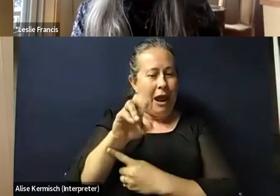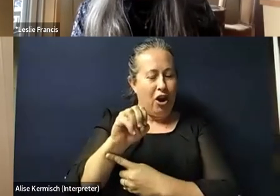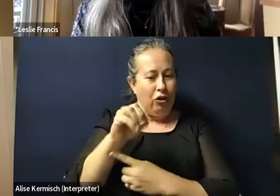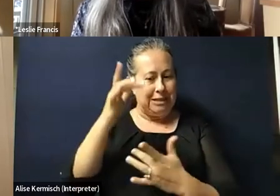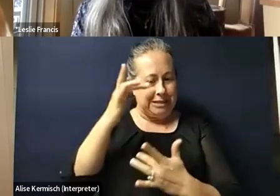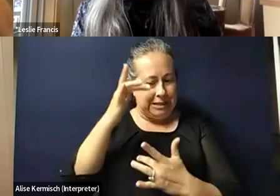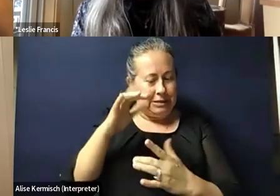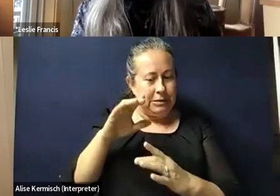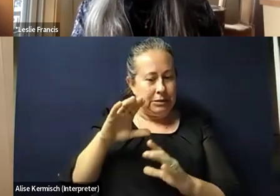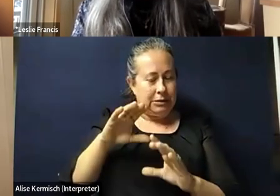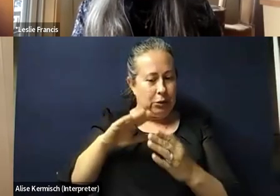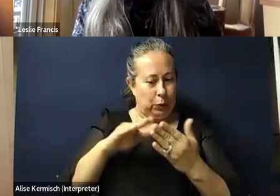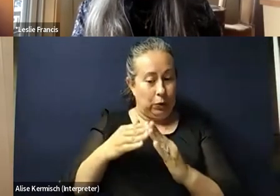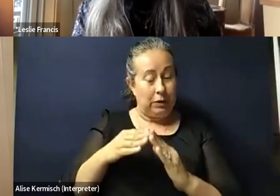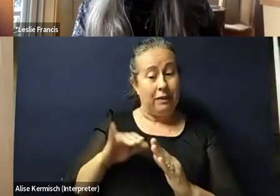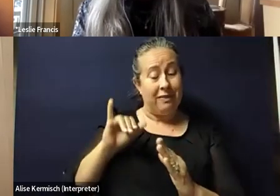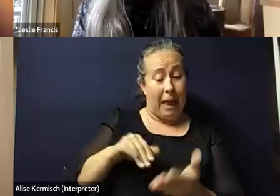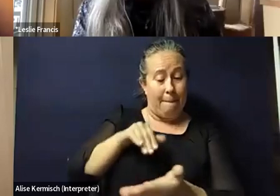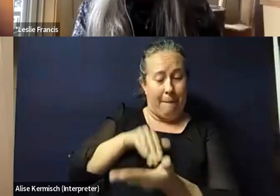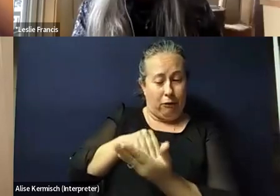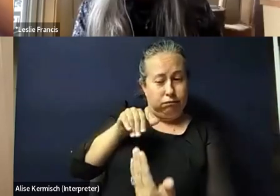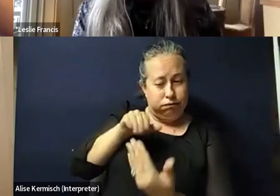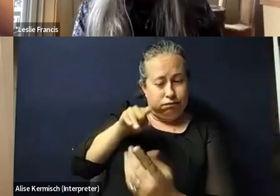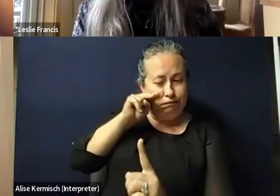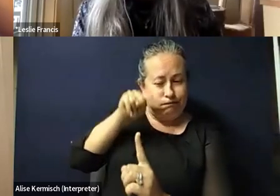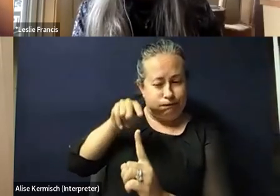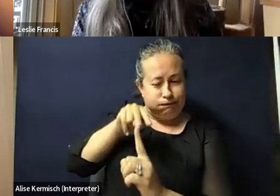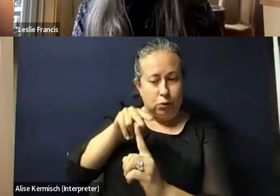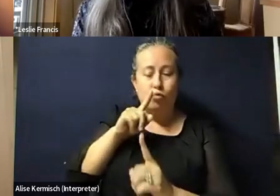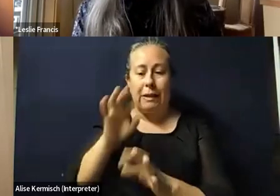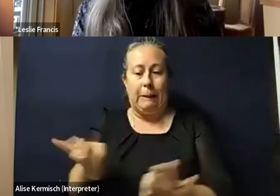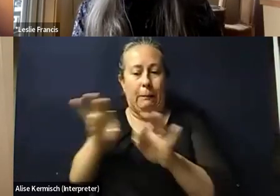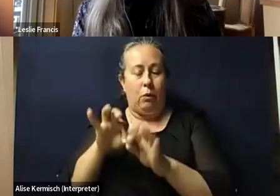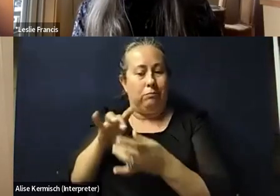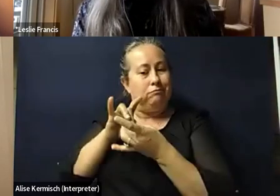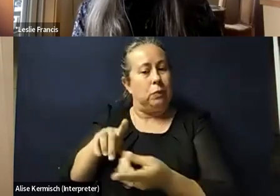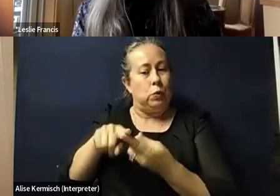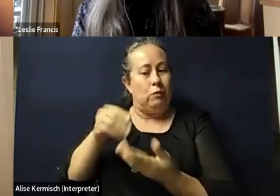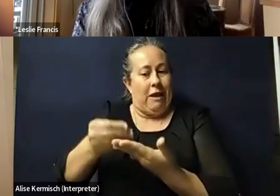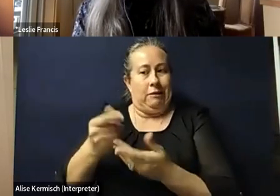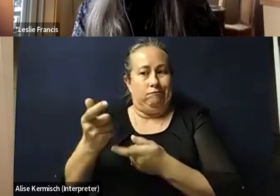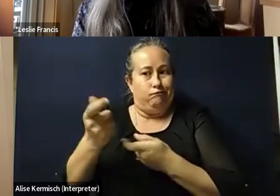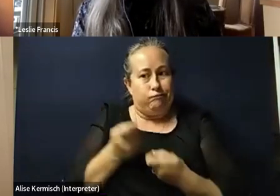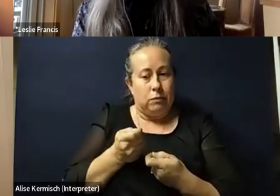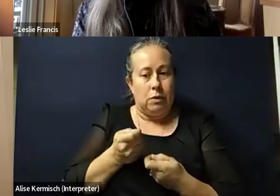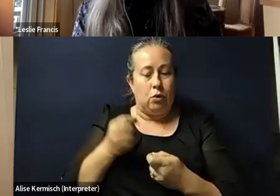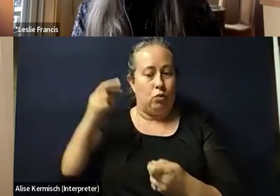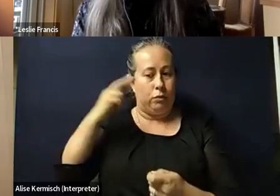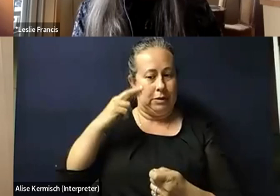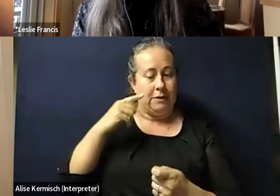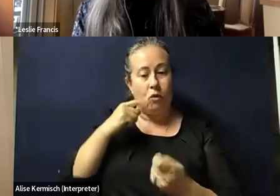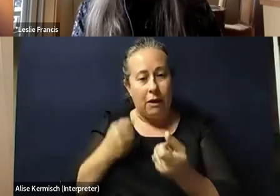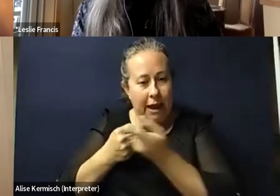the medicalization of your rare disease is really important for funding purposes, for